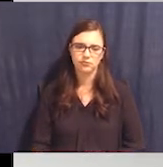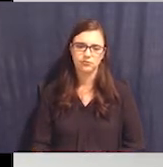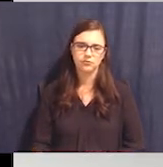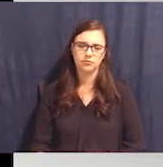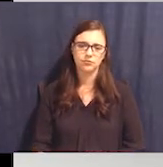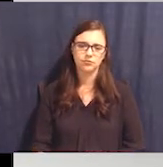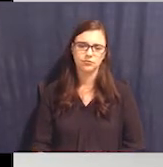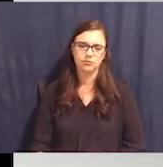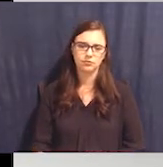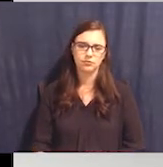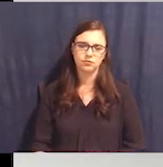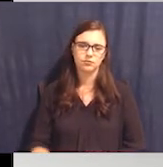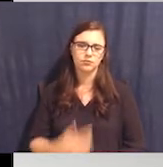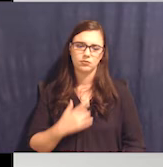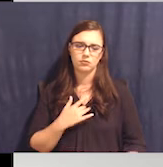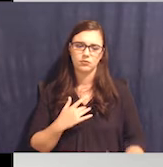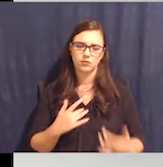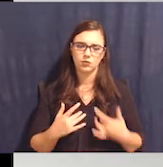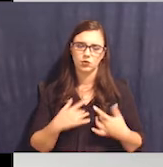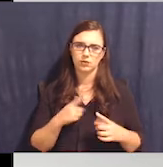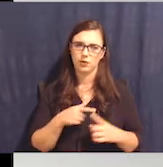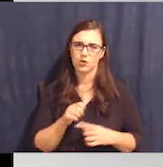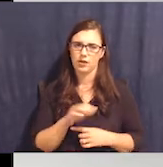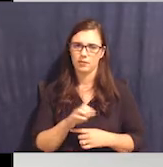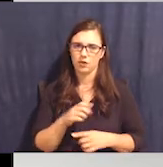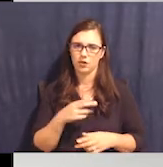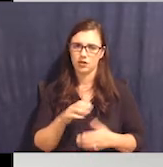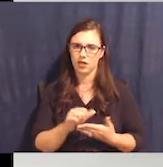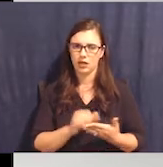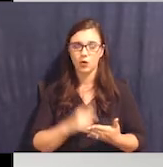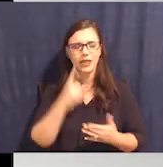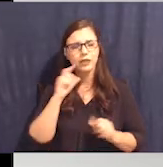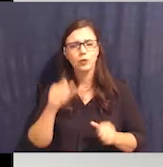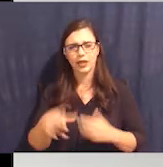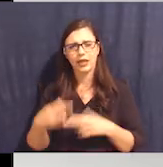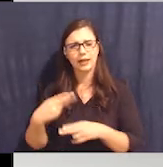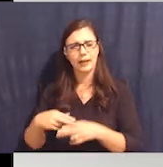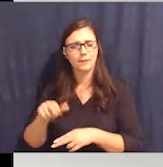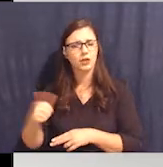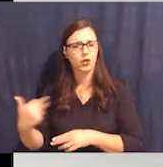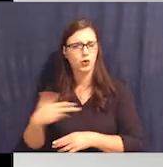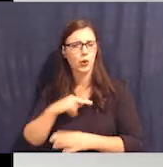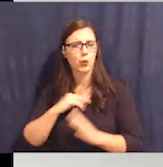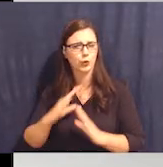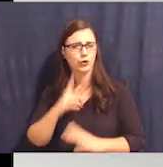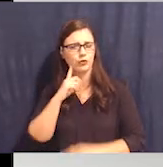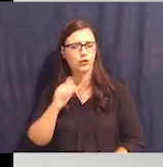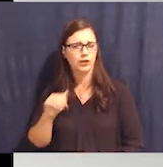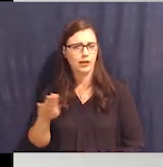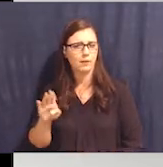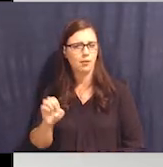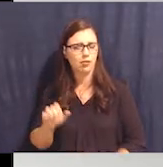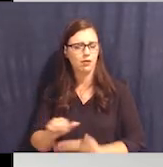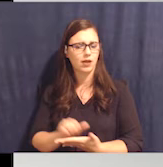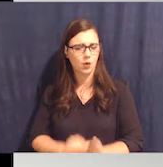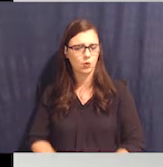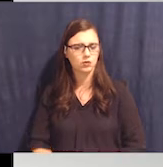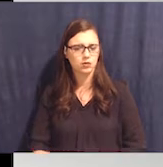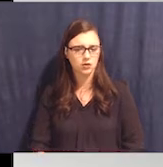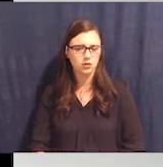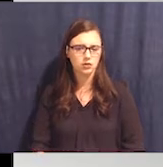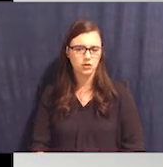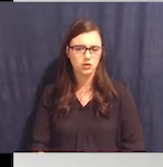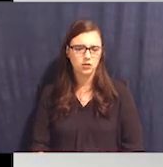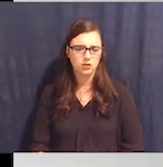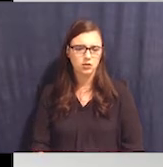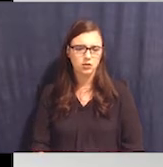I think you can name another owner of an ABLE account. Medicare puts a lien